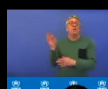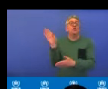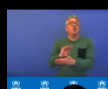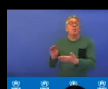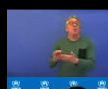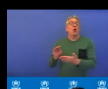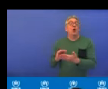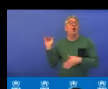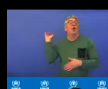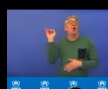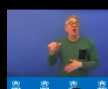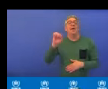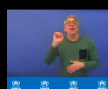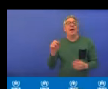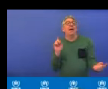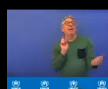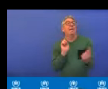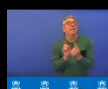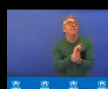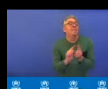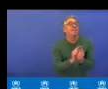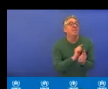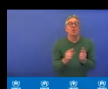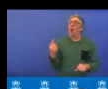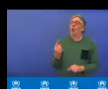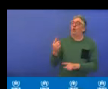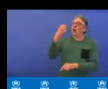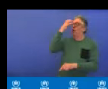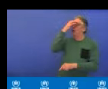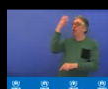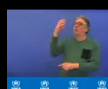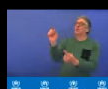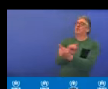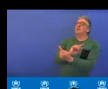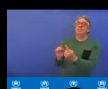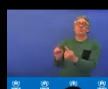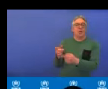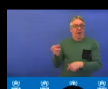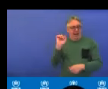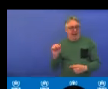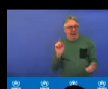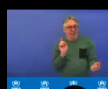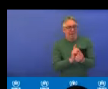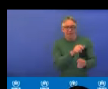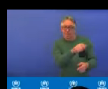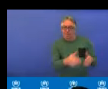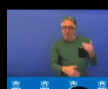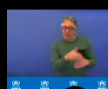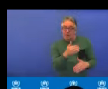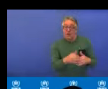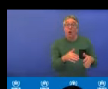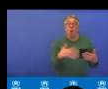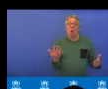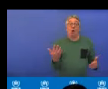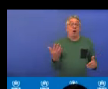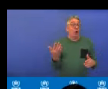people that are not only in the national citizens with disabilities, but also those who might be in refugee